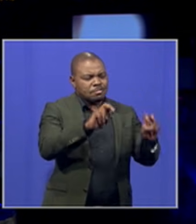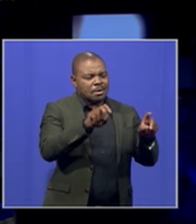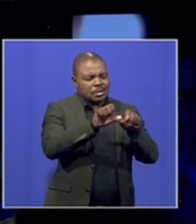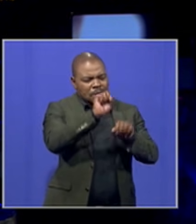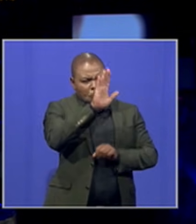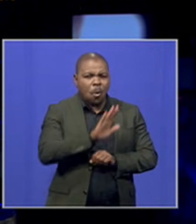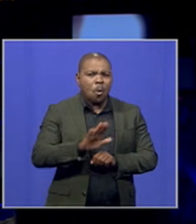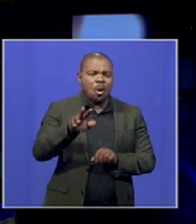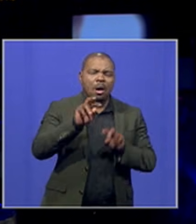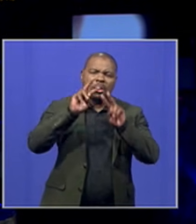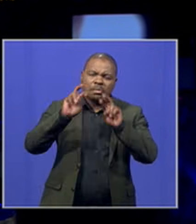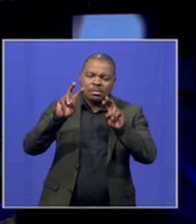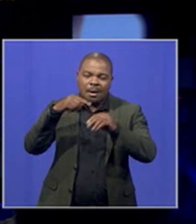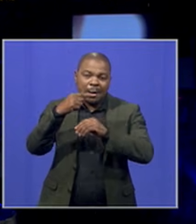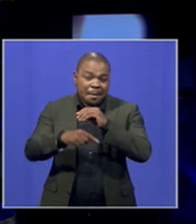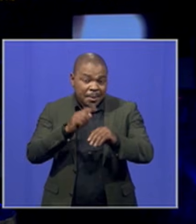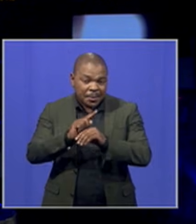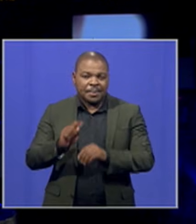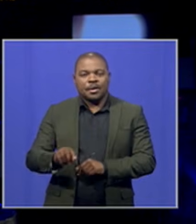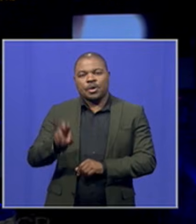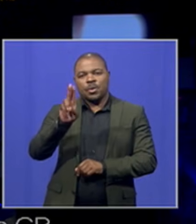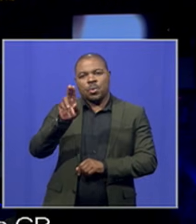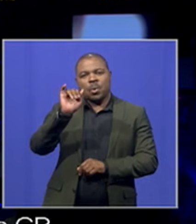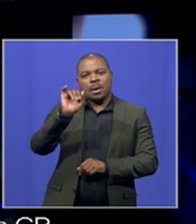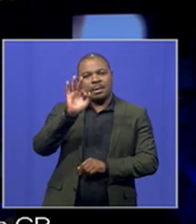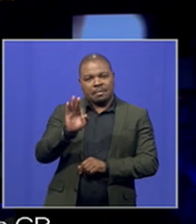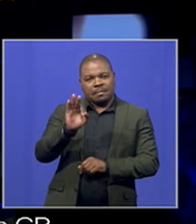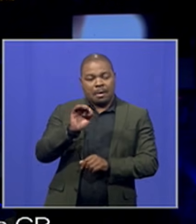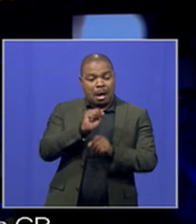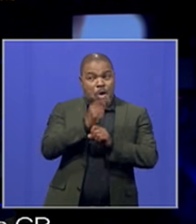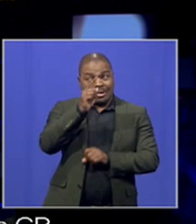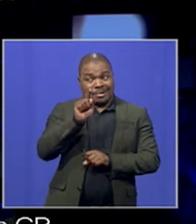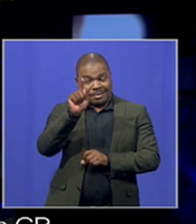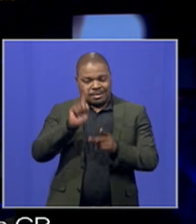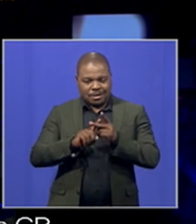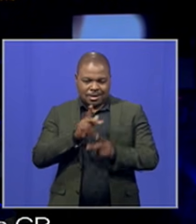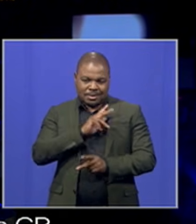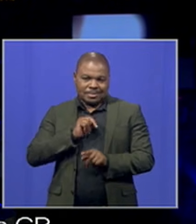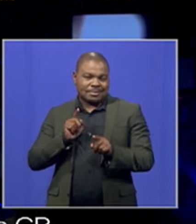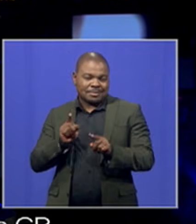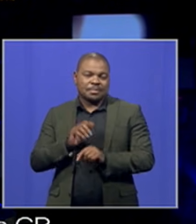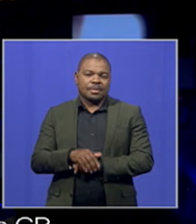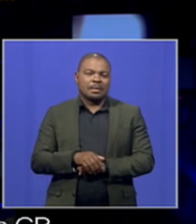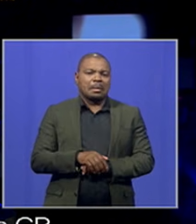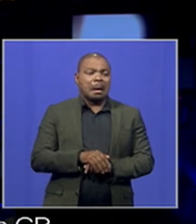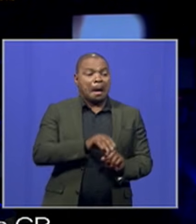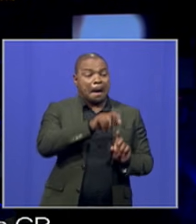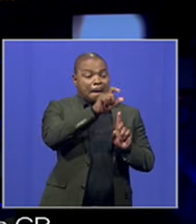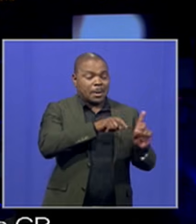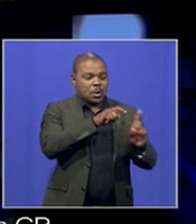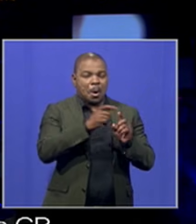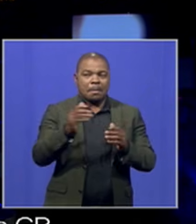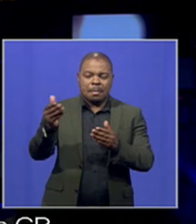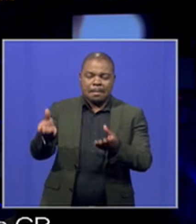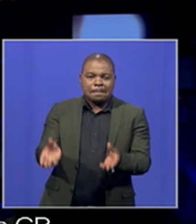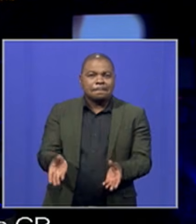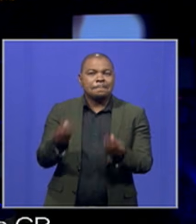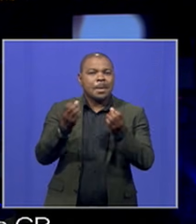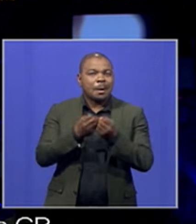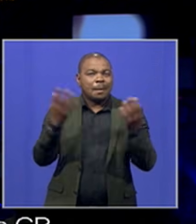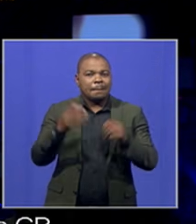bophara mabapi le bobodu ba matlole a UIF profenseng ya Gauteng le ya KwaZulu-Natal ho tlalewa hore melaelwa o amoetse diranta tse dimilione